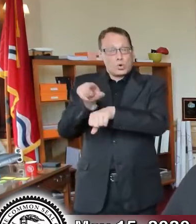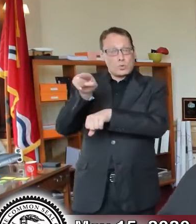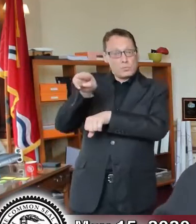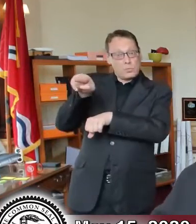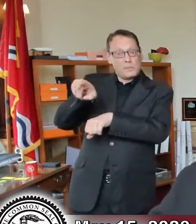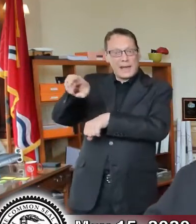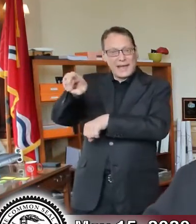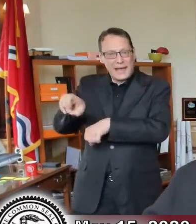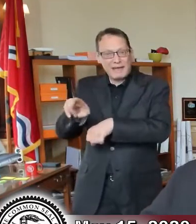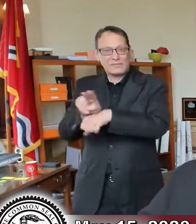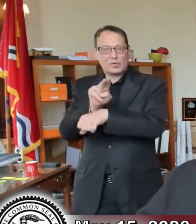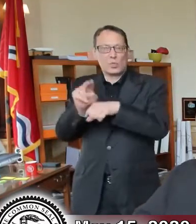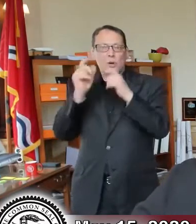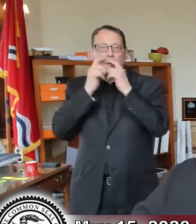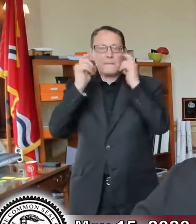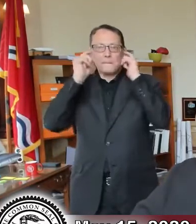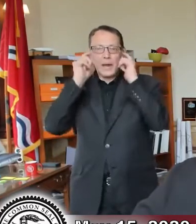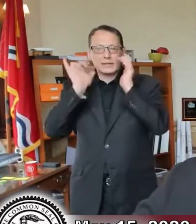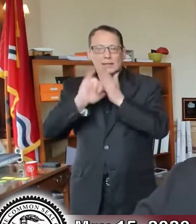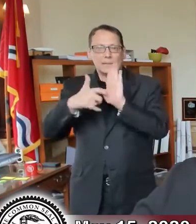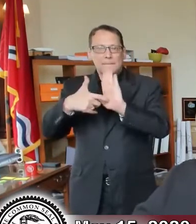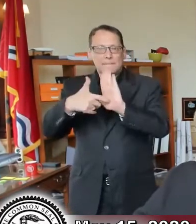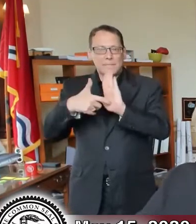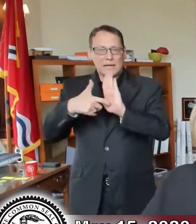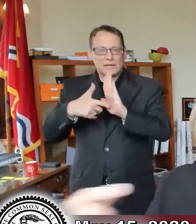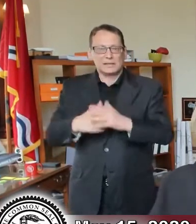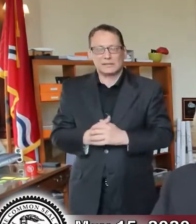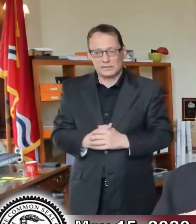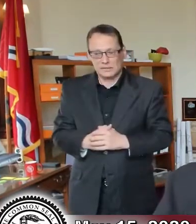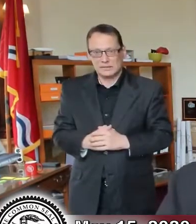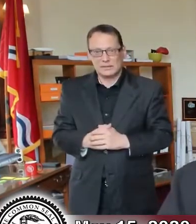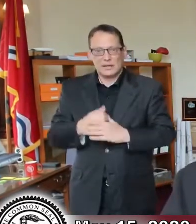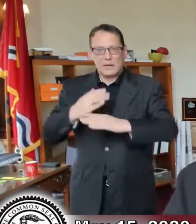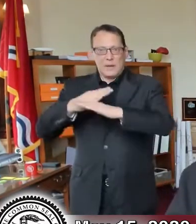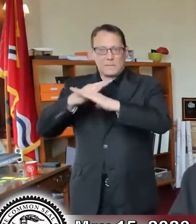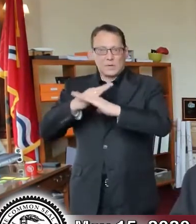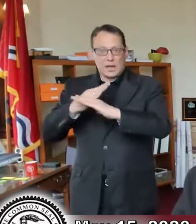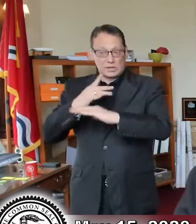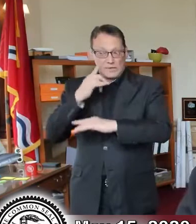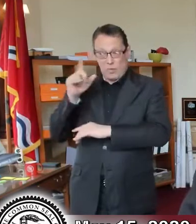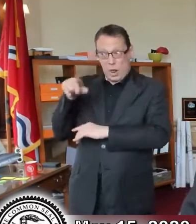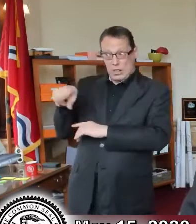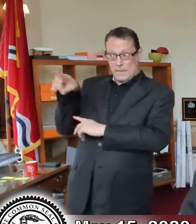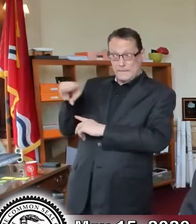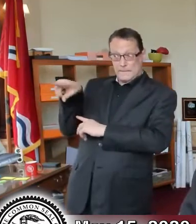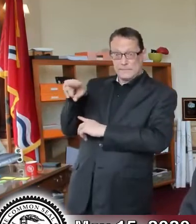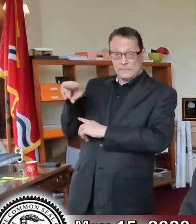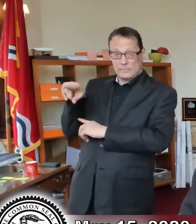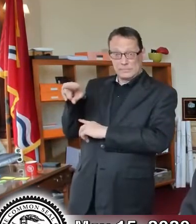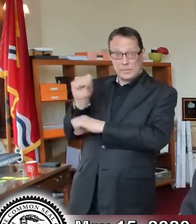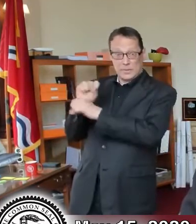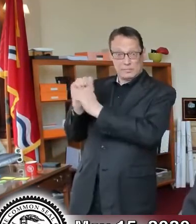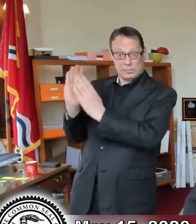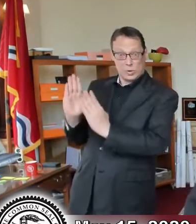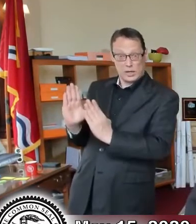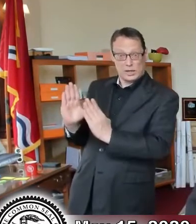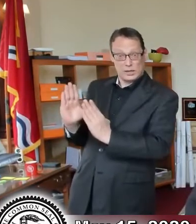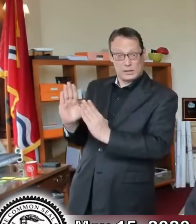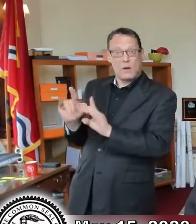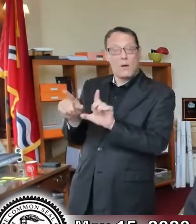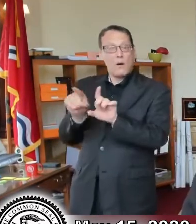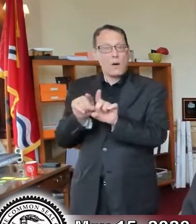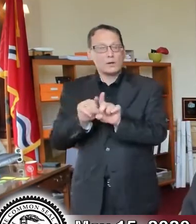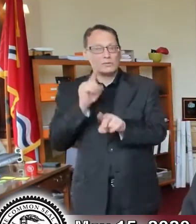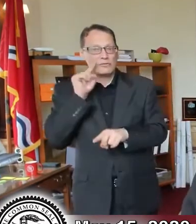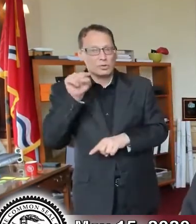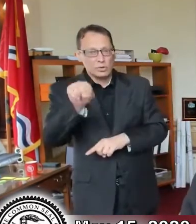mask. That's mandatory. And so that is protection both for them, the employee themselves, and